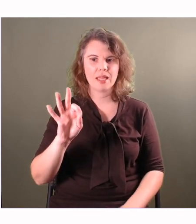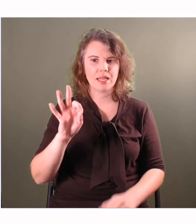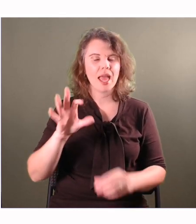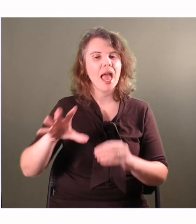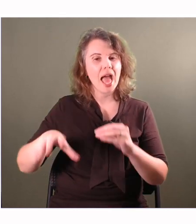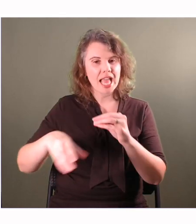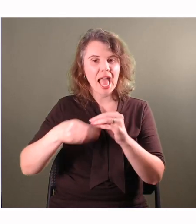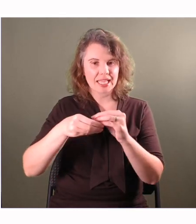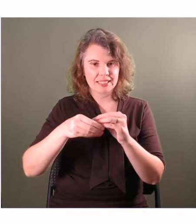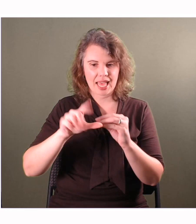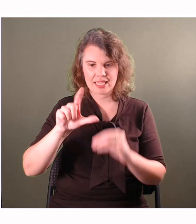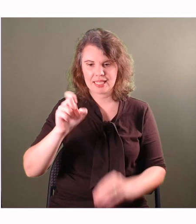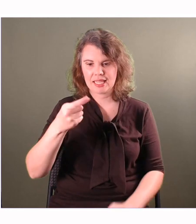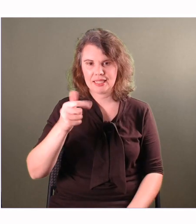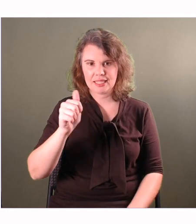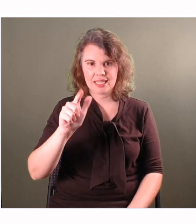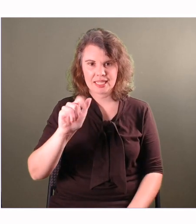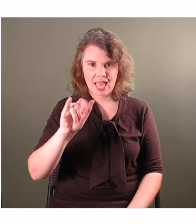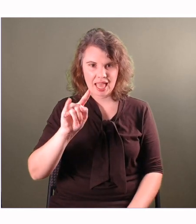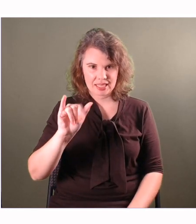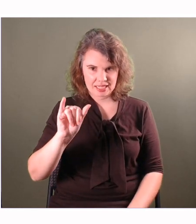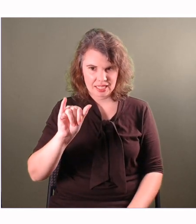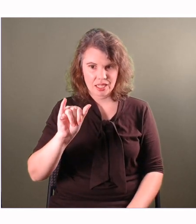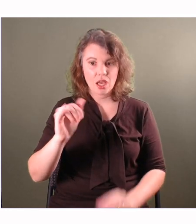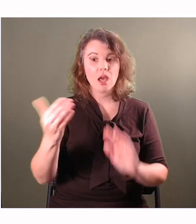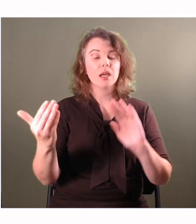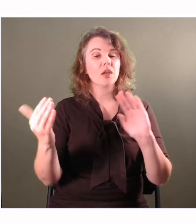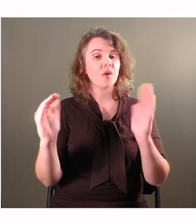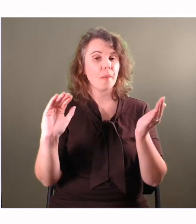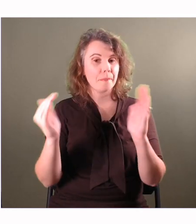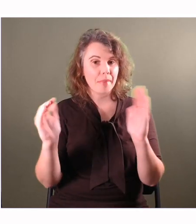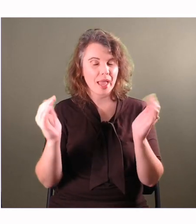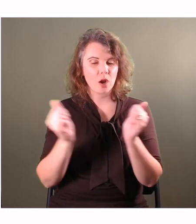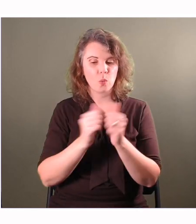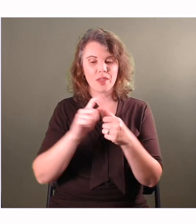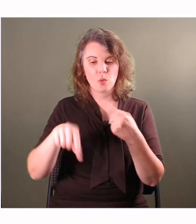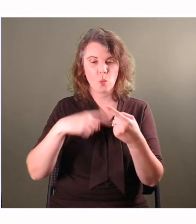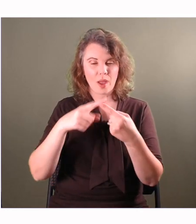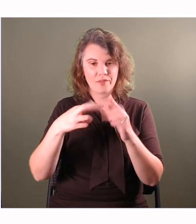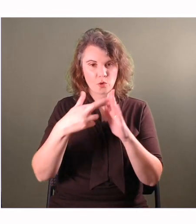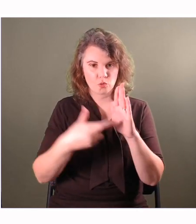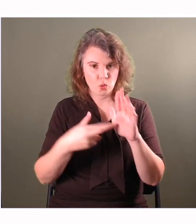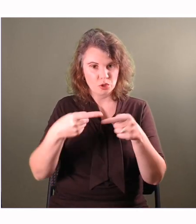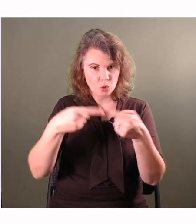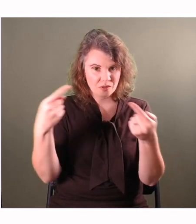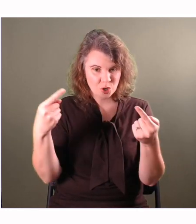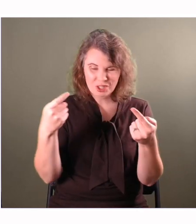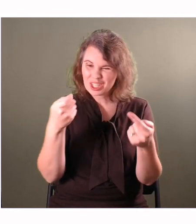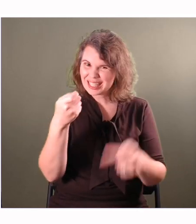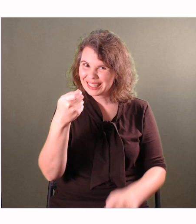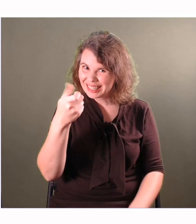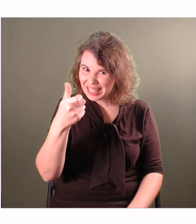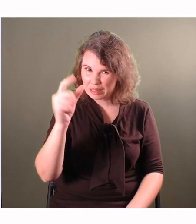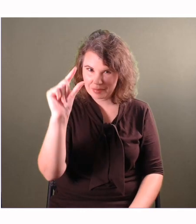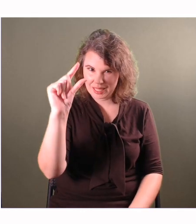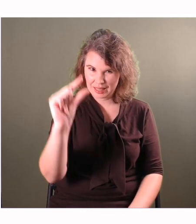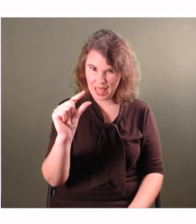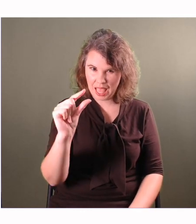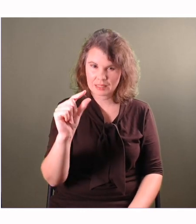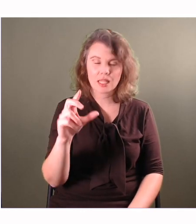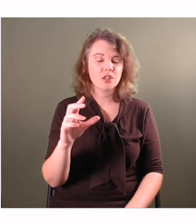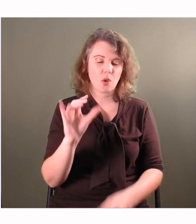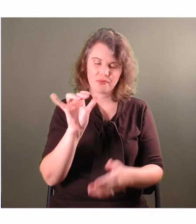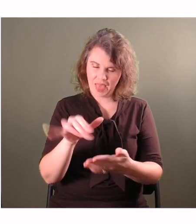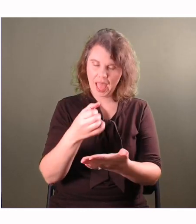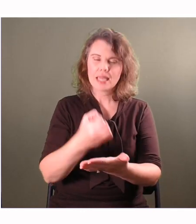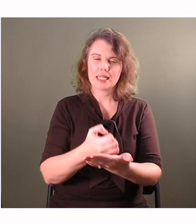0.19 excess legality. And compare that to where the rules are the reverse, it's only slightly less.